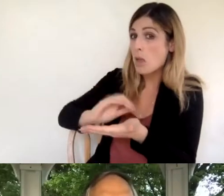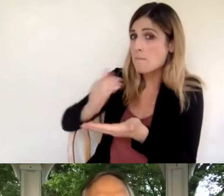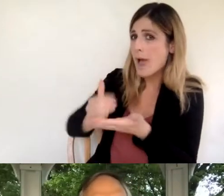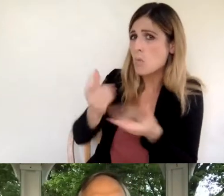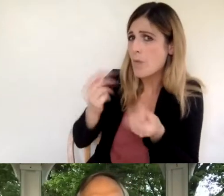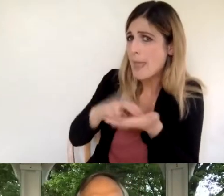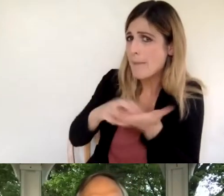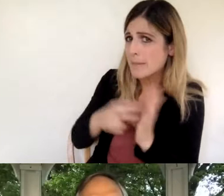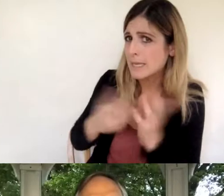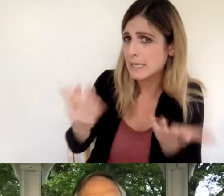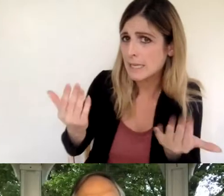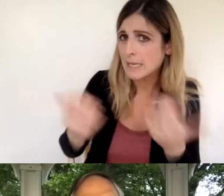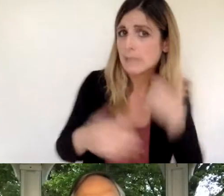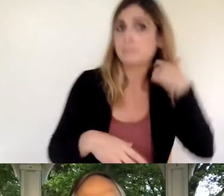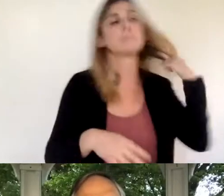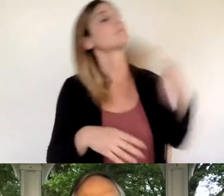that?